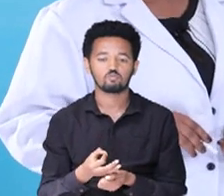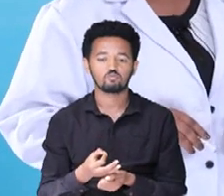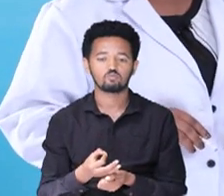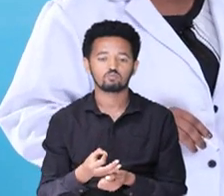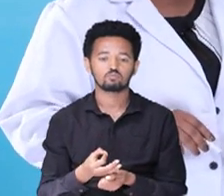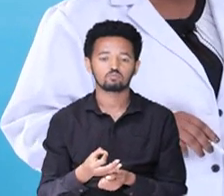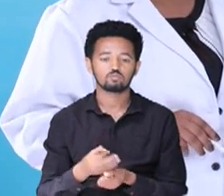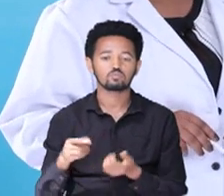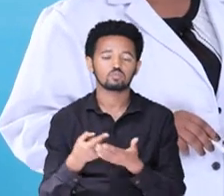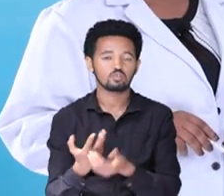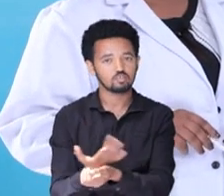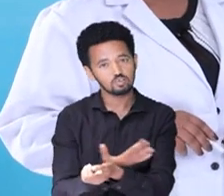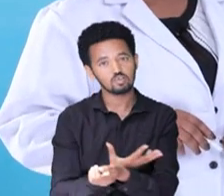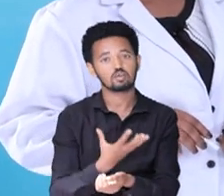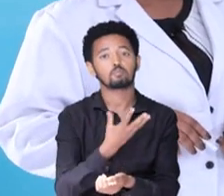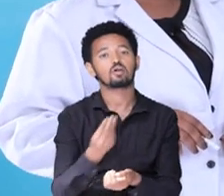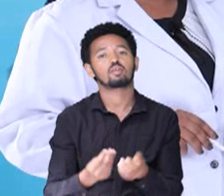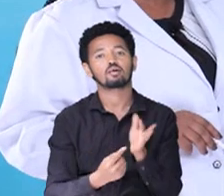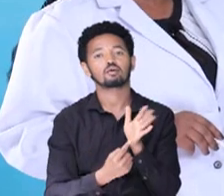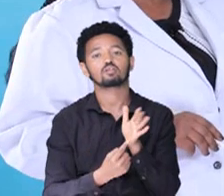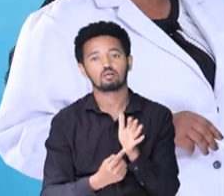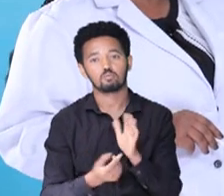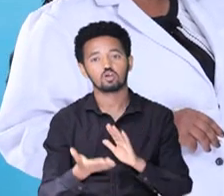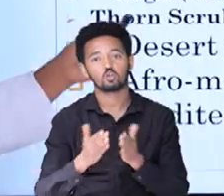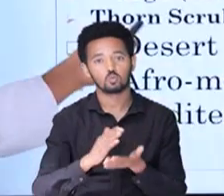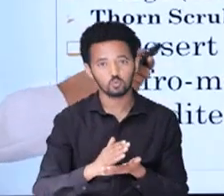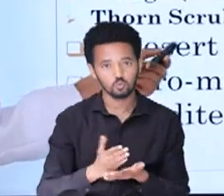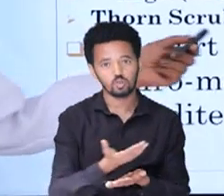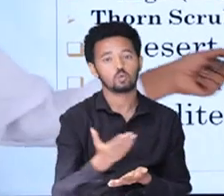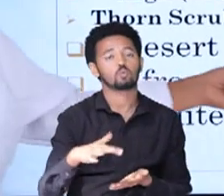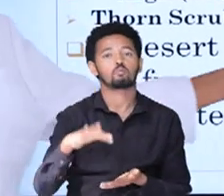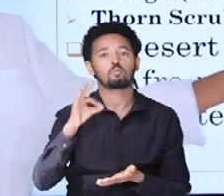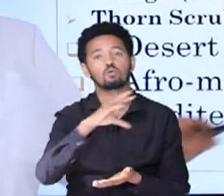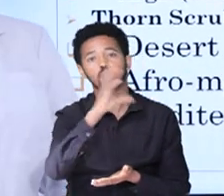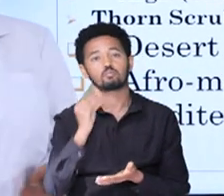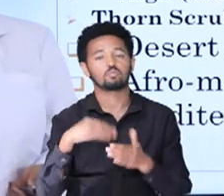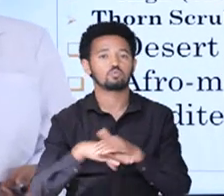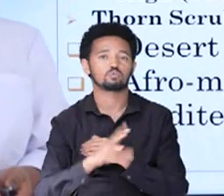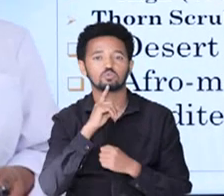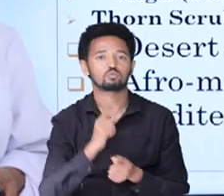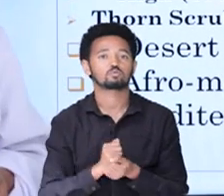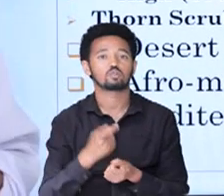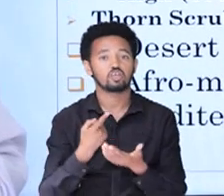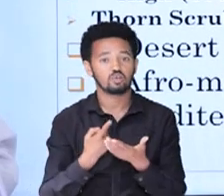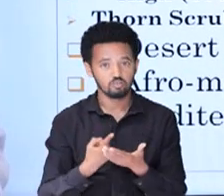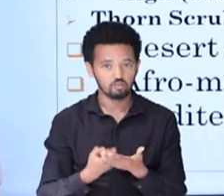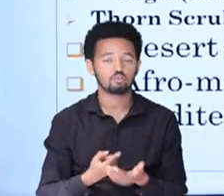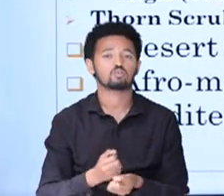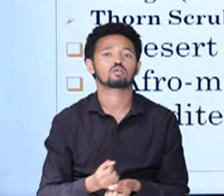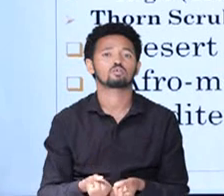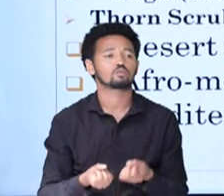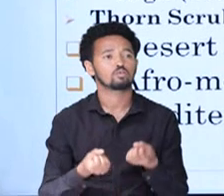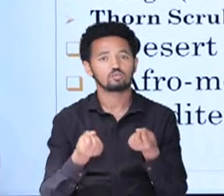found in the Sahel region of Africa. The desert and semi-desert vegetation is